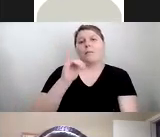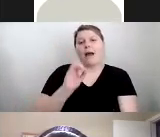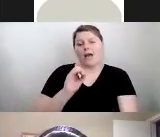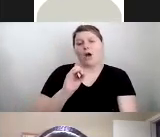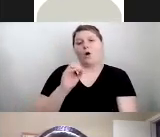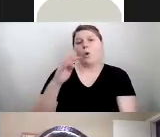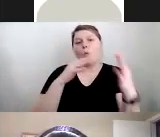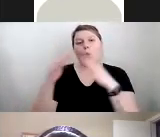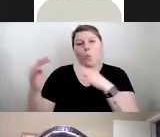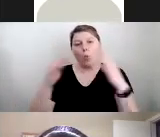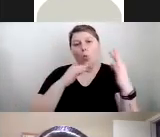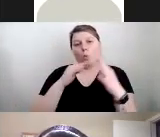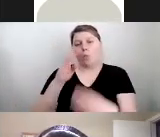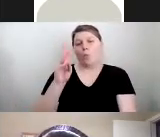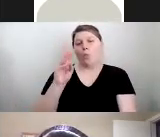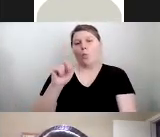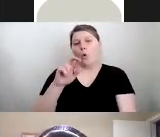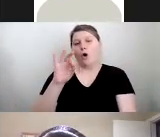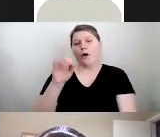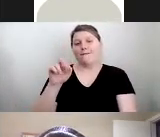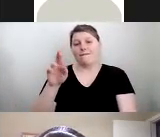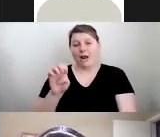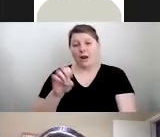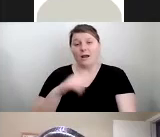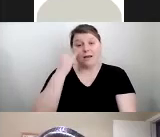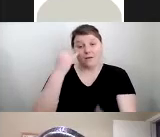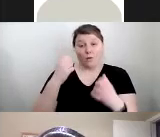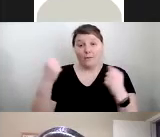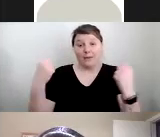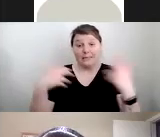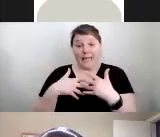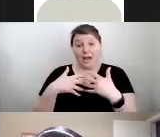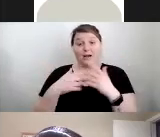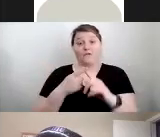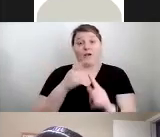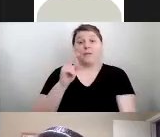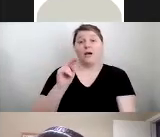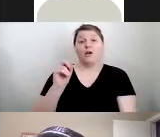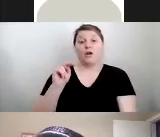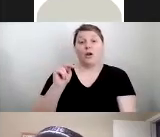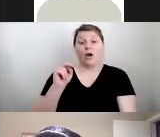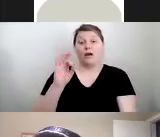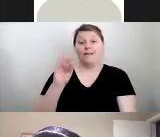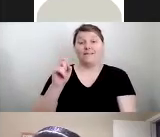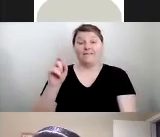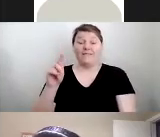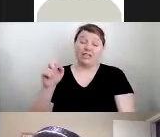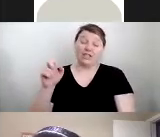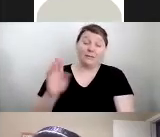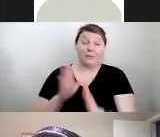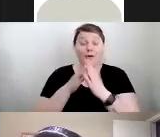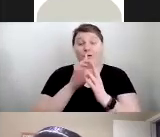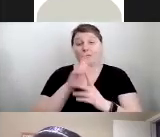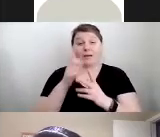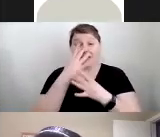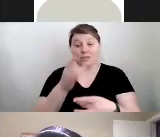former Soviet Union. If you ever want to be scared by a nonfiction book, this is really quite interesting. And so this